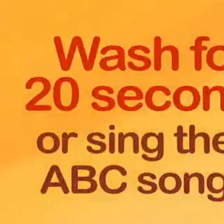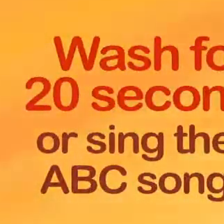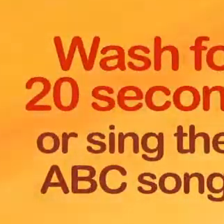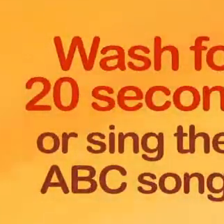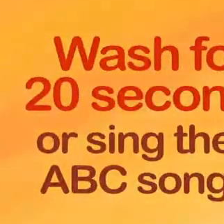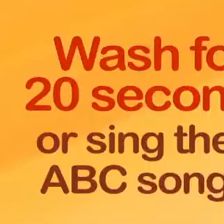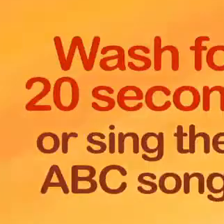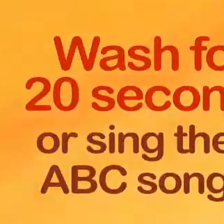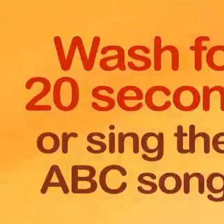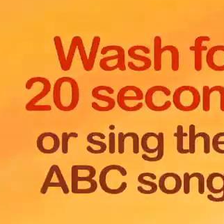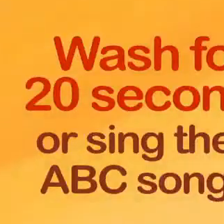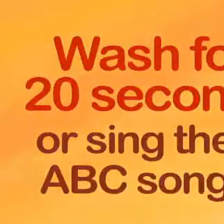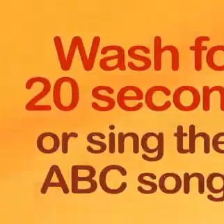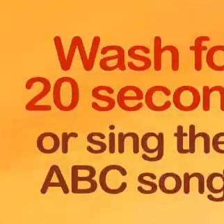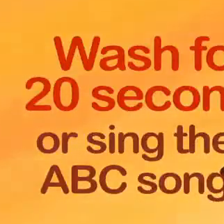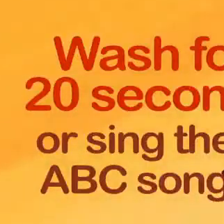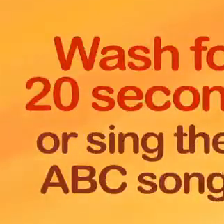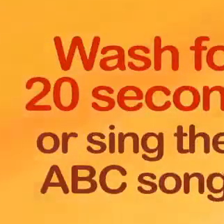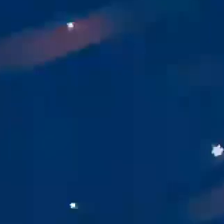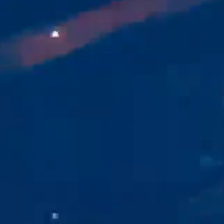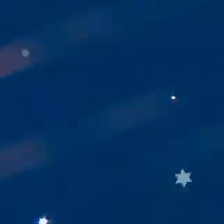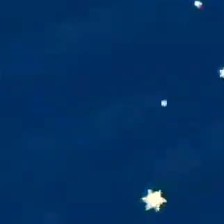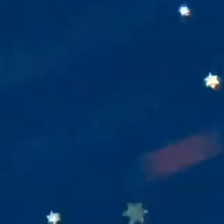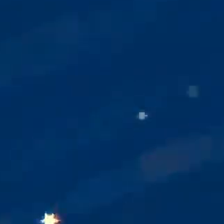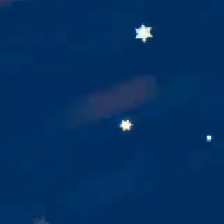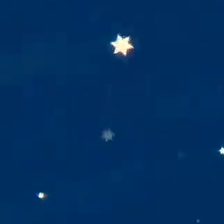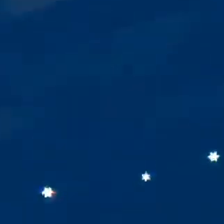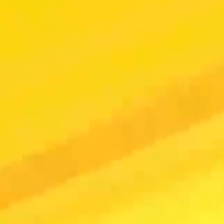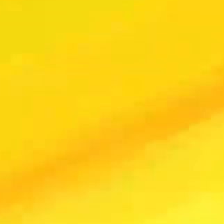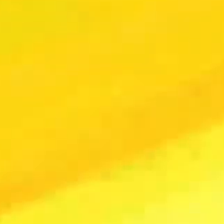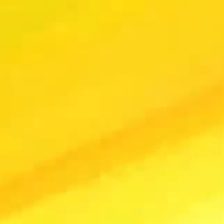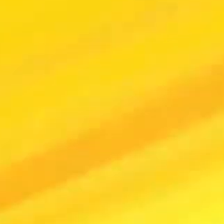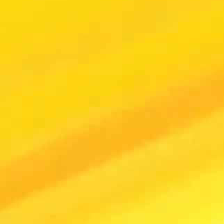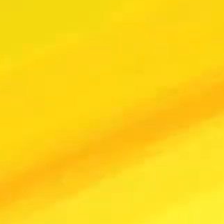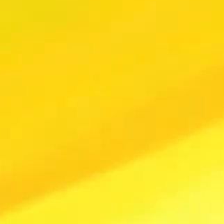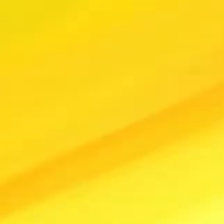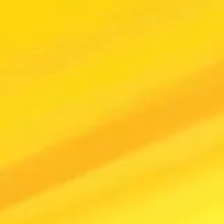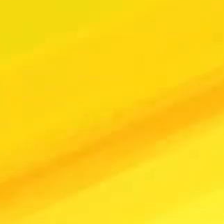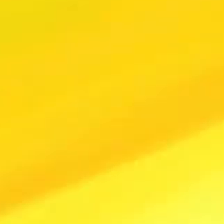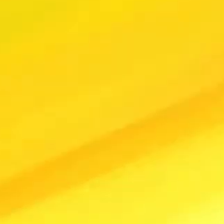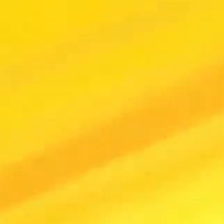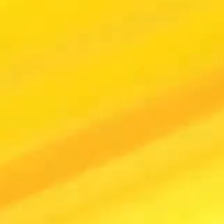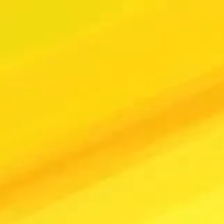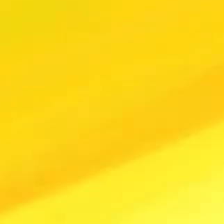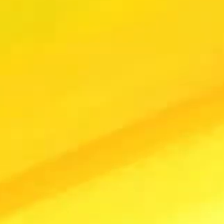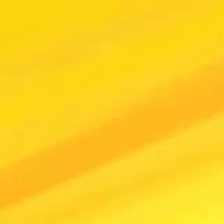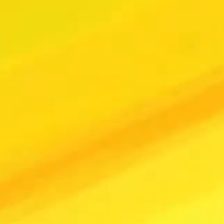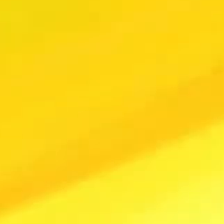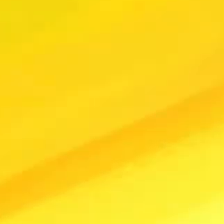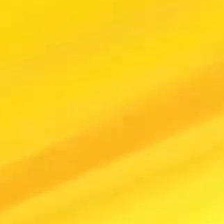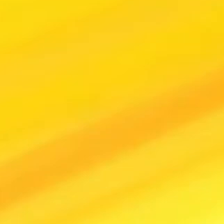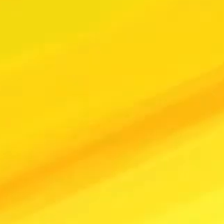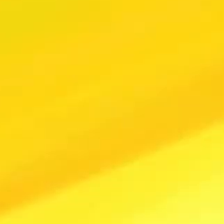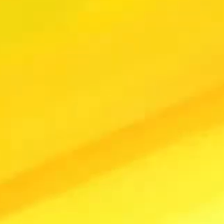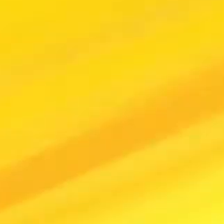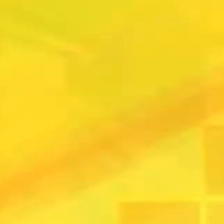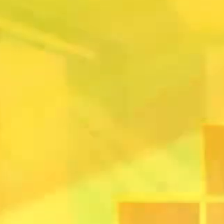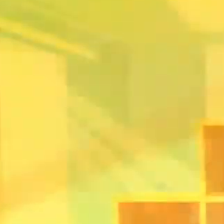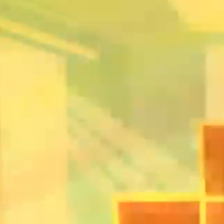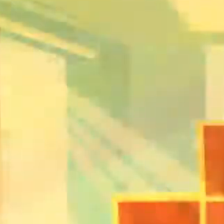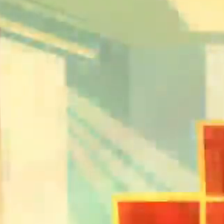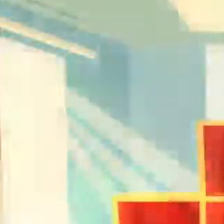amount of time it takes to sing the ABC song. So what else? When you sneeze or cough, do it into your elbow, like